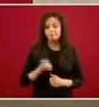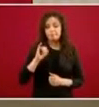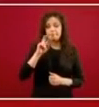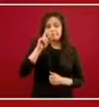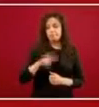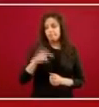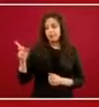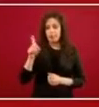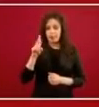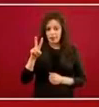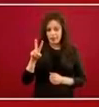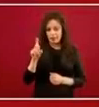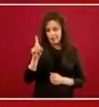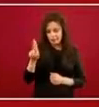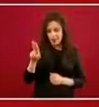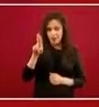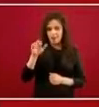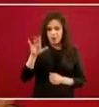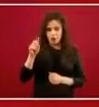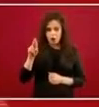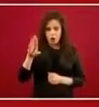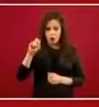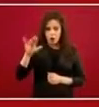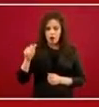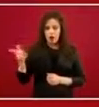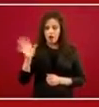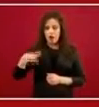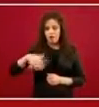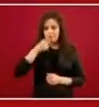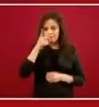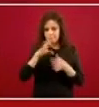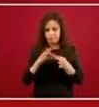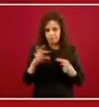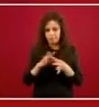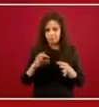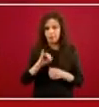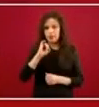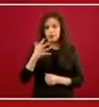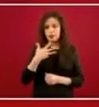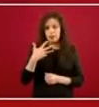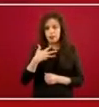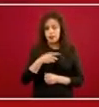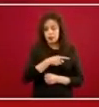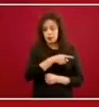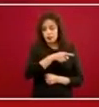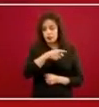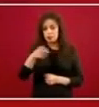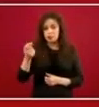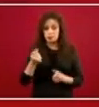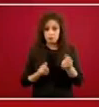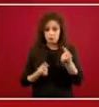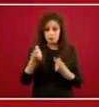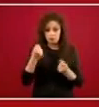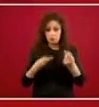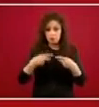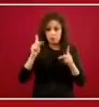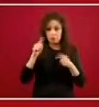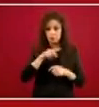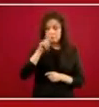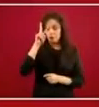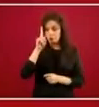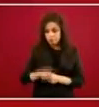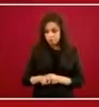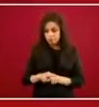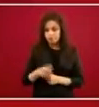Regarding the third question, this is exactly what Dr. Borja is referring to. We have had